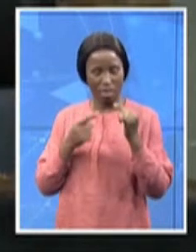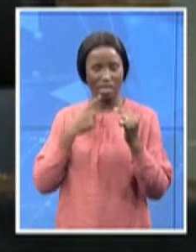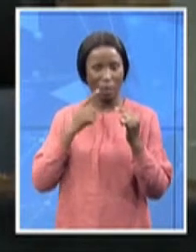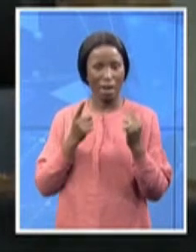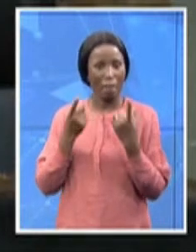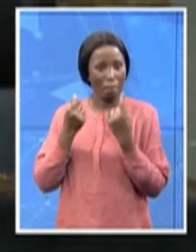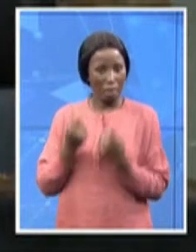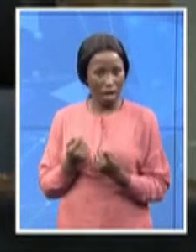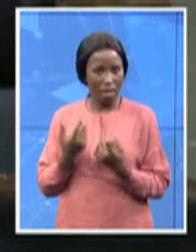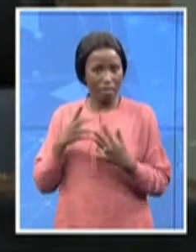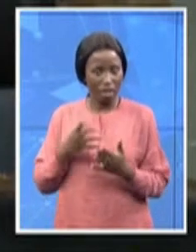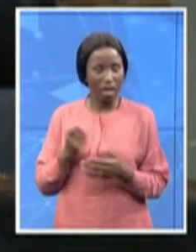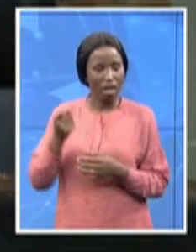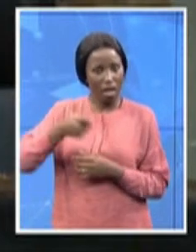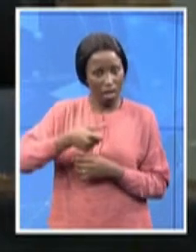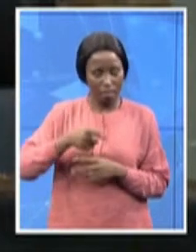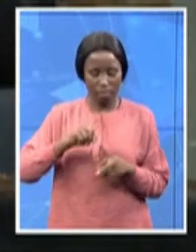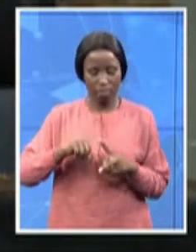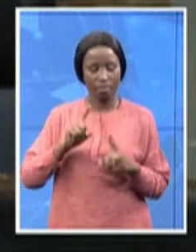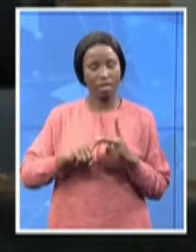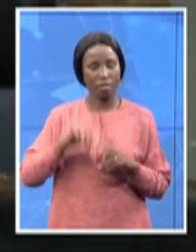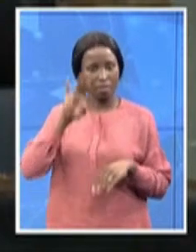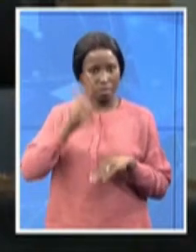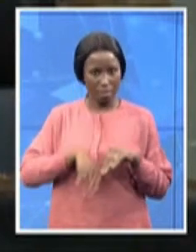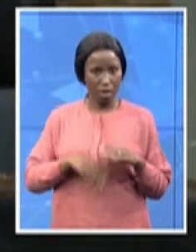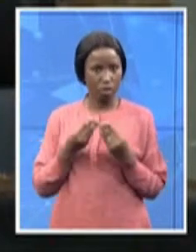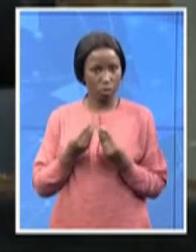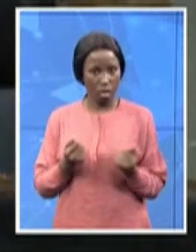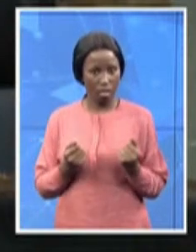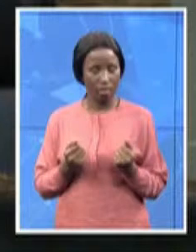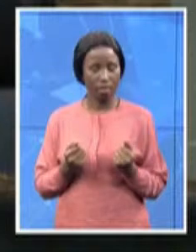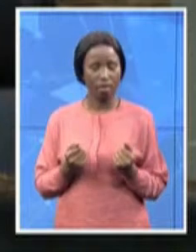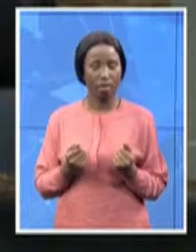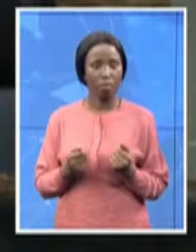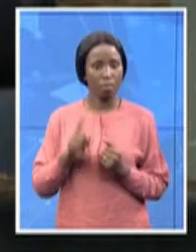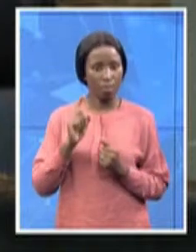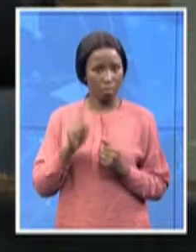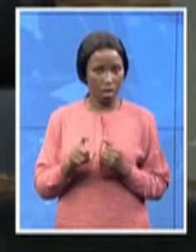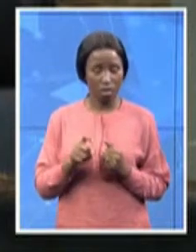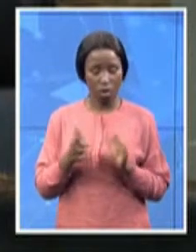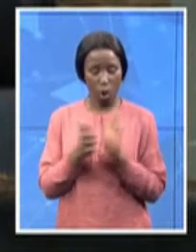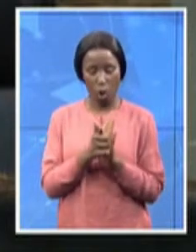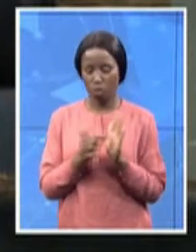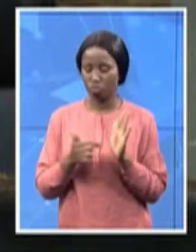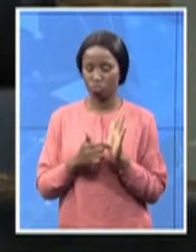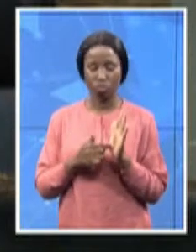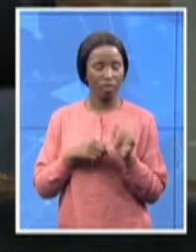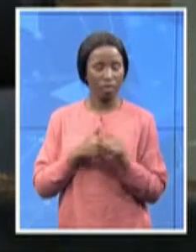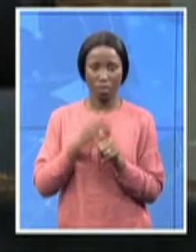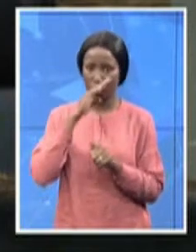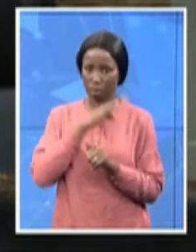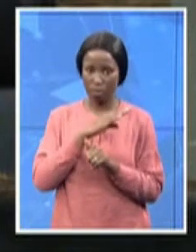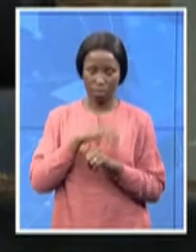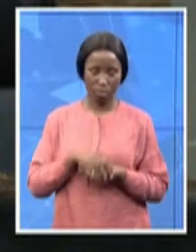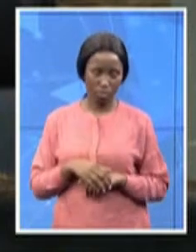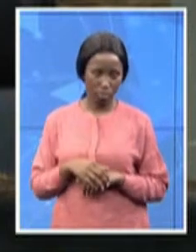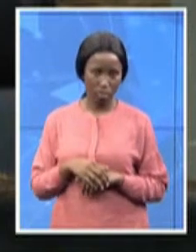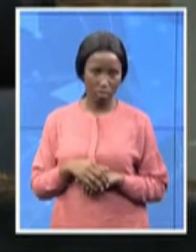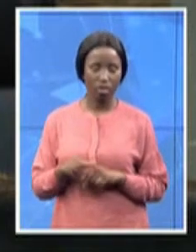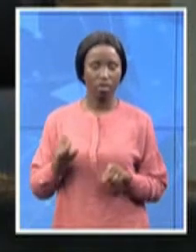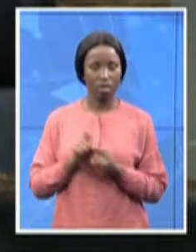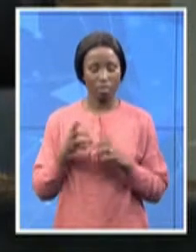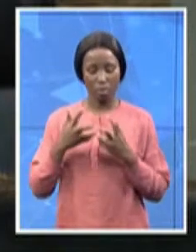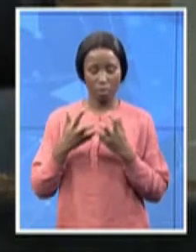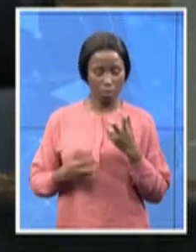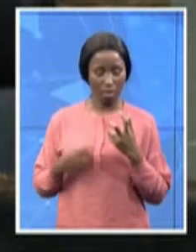remedial actions were unlawful and irrational. With regard to Amabungane's case, the High Court